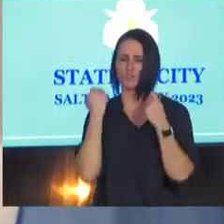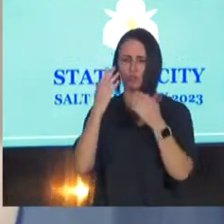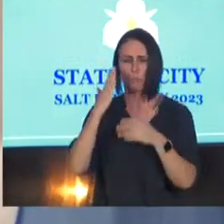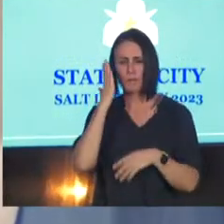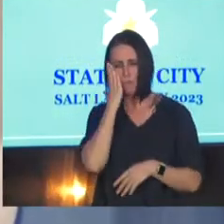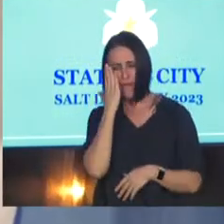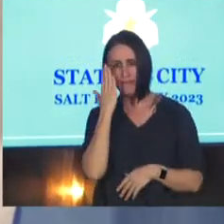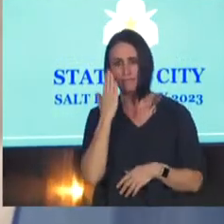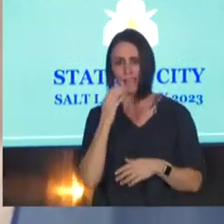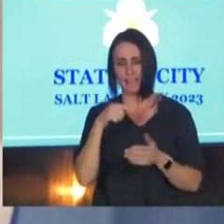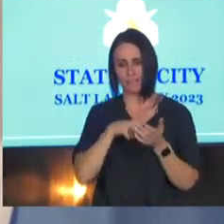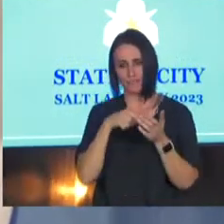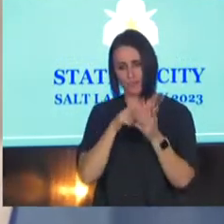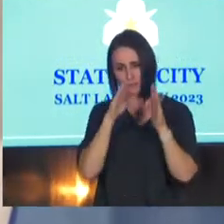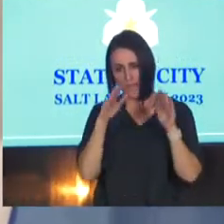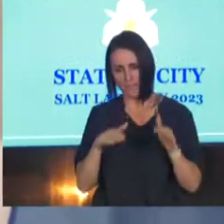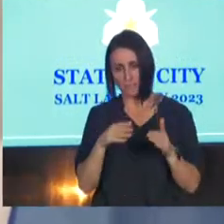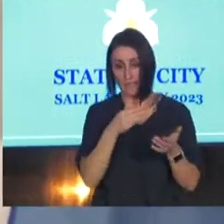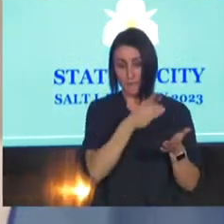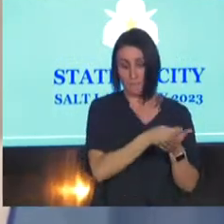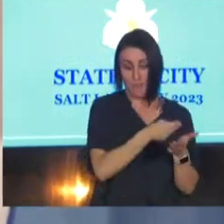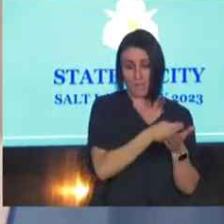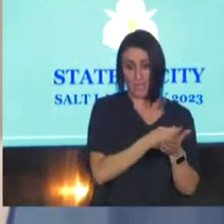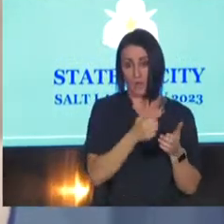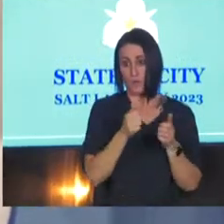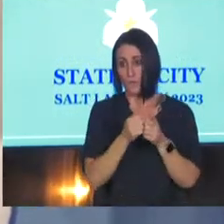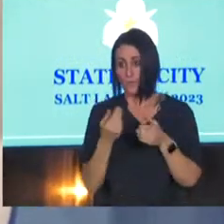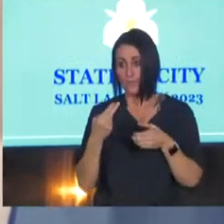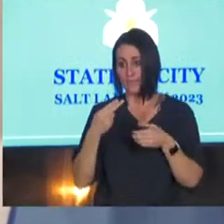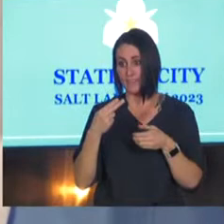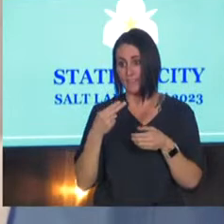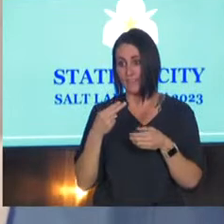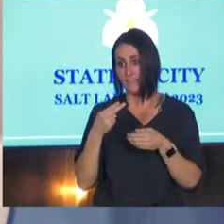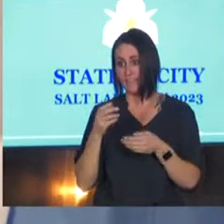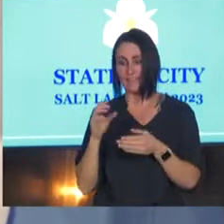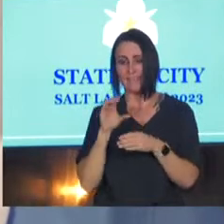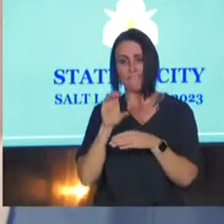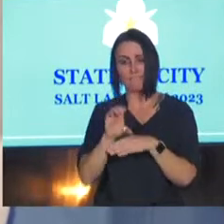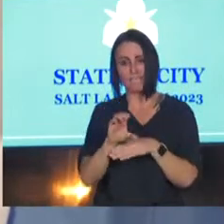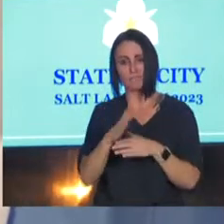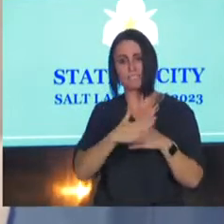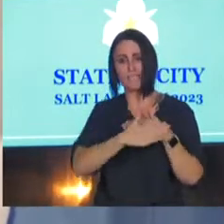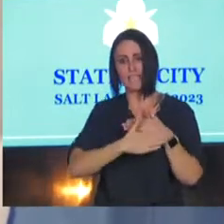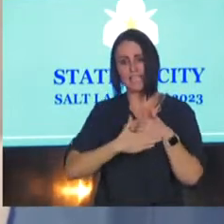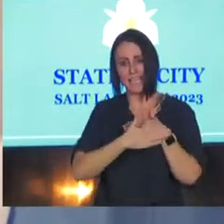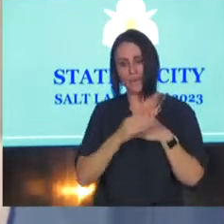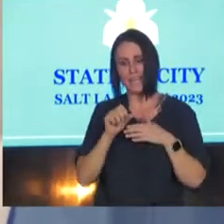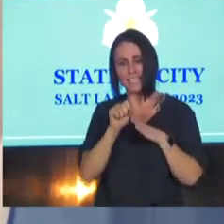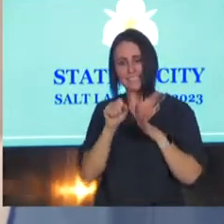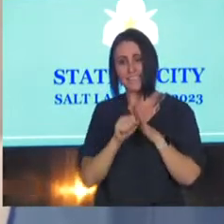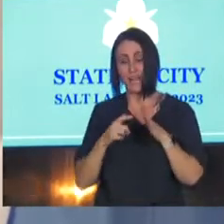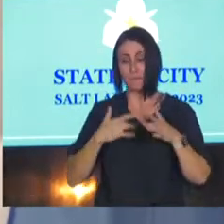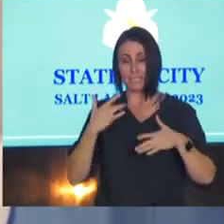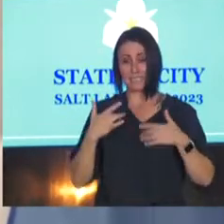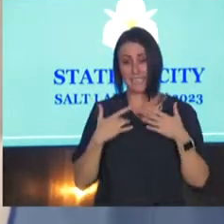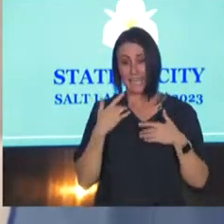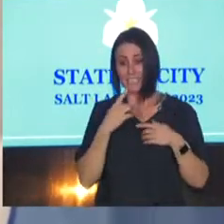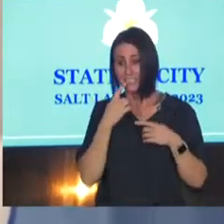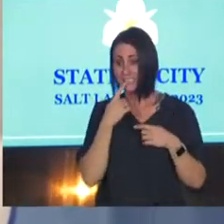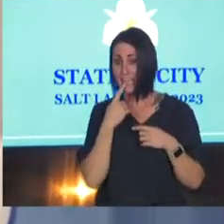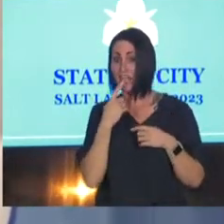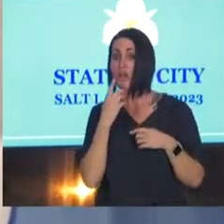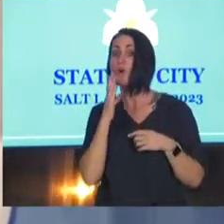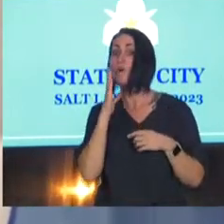units. Those funds, joined by the investments of the county and the state, and I'm delighted to report that we're on target to